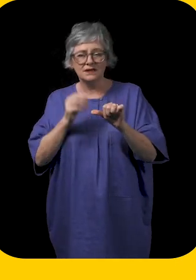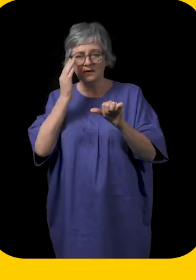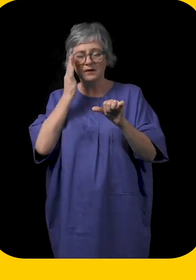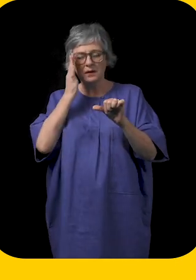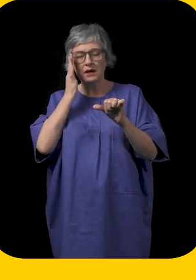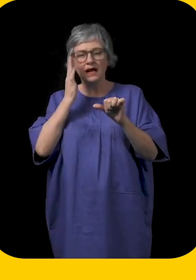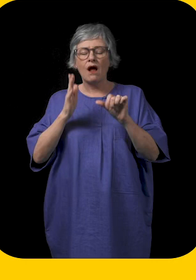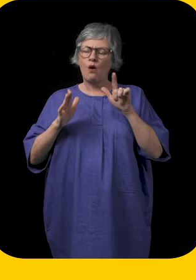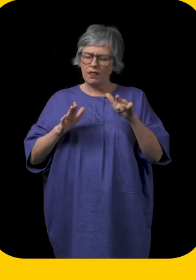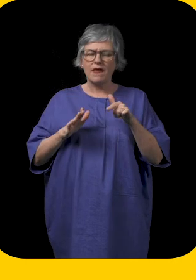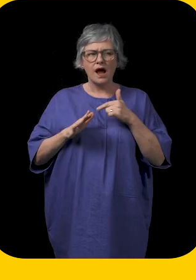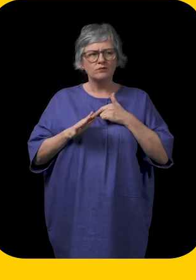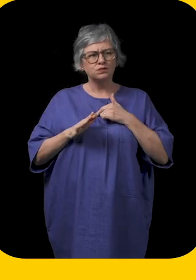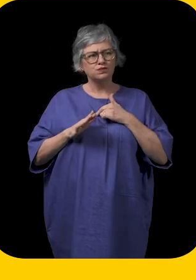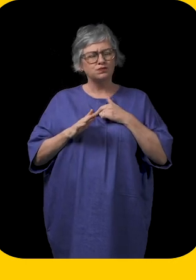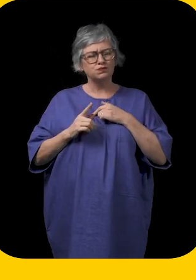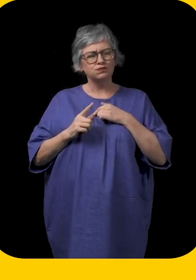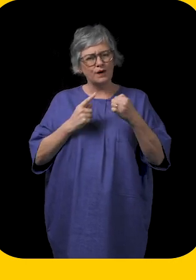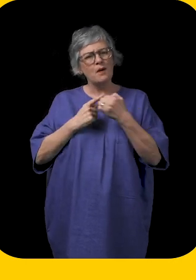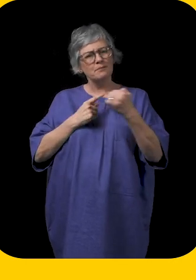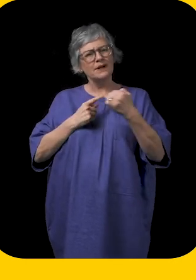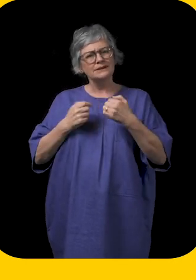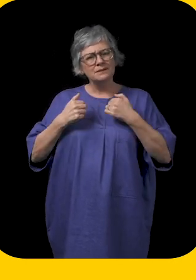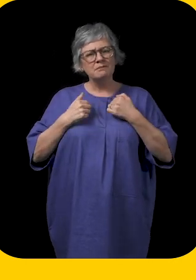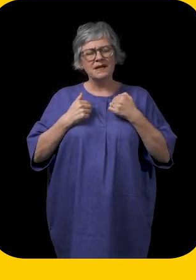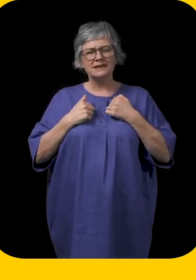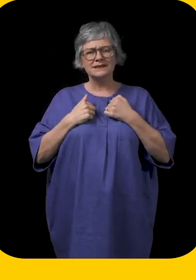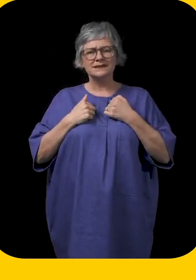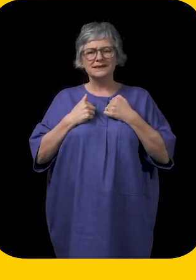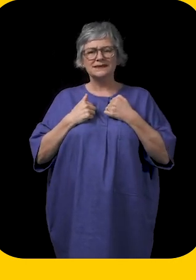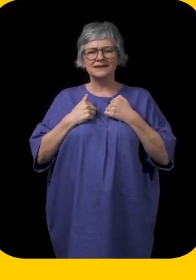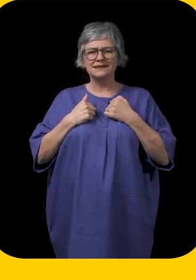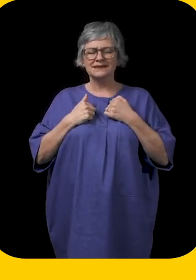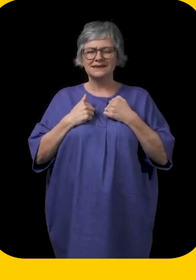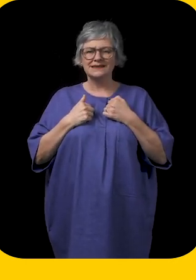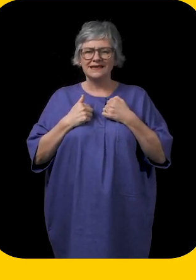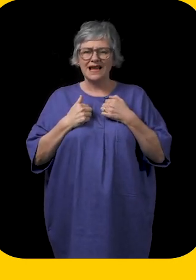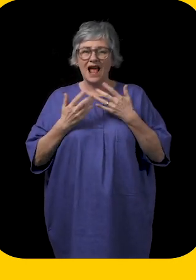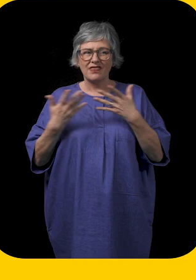me afterwards and be like, oh my gosh, that resonated so much for me,